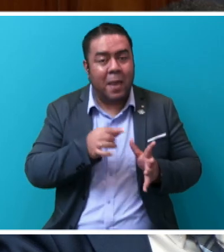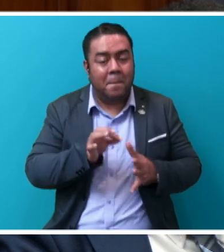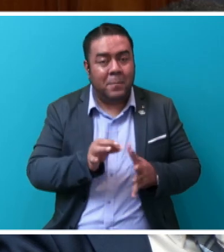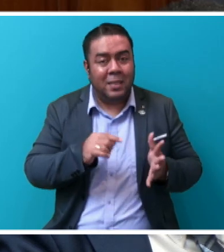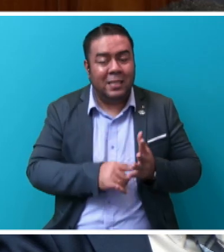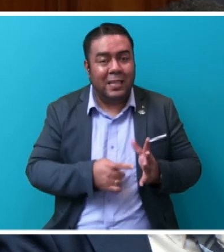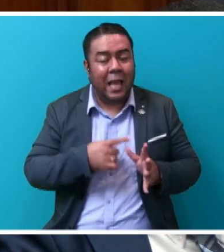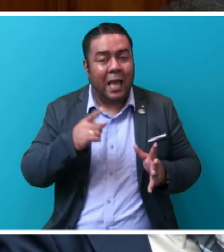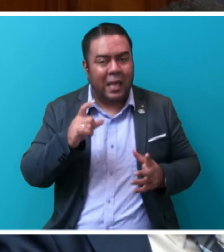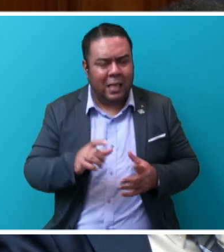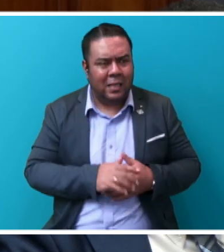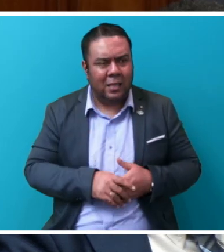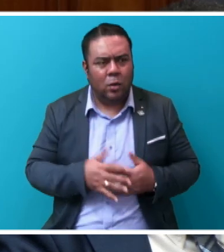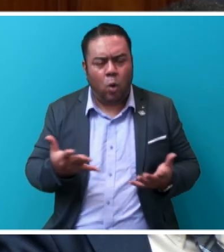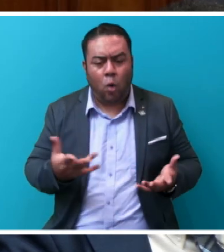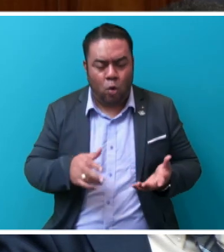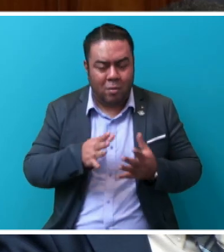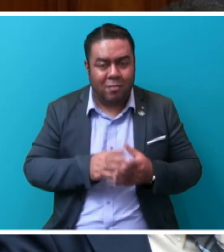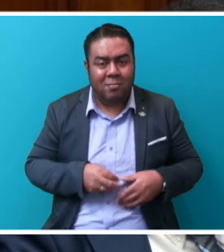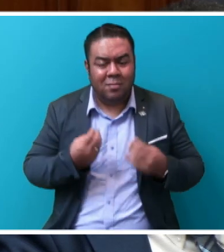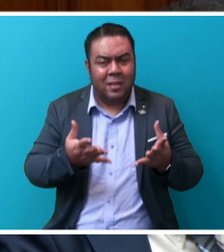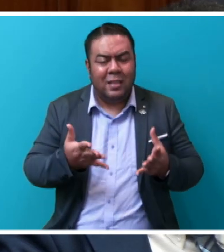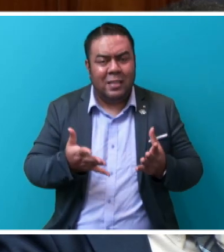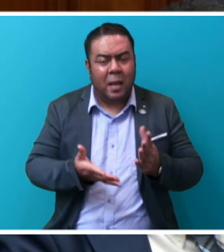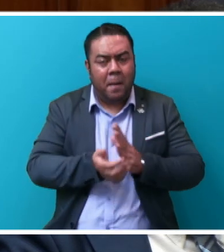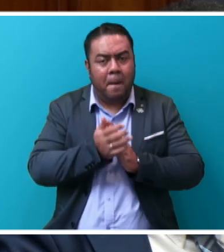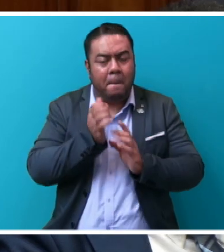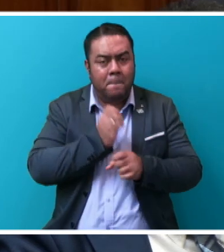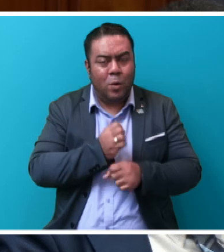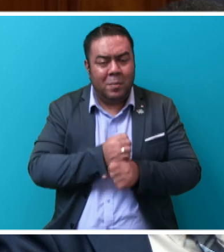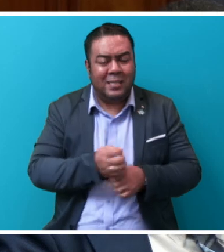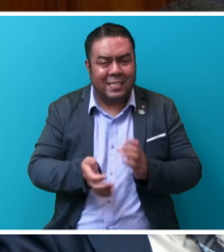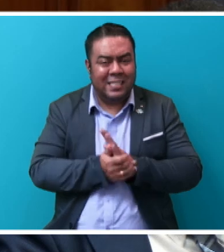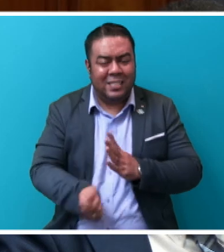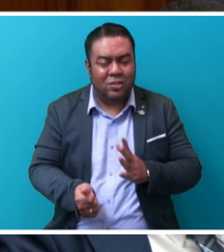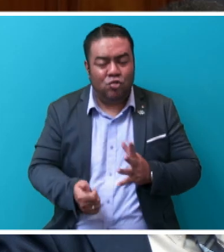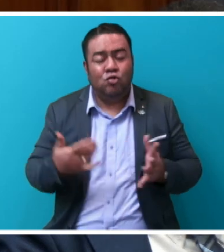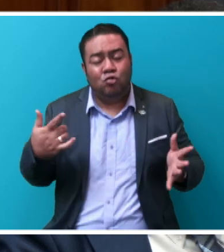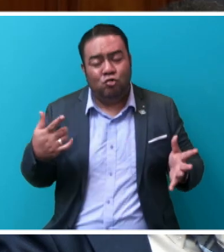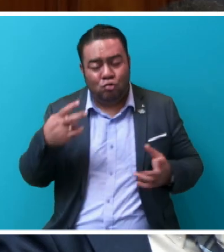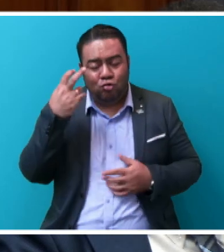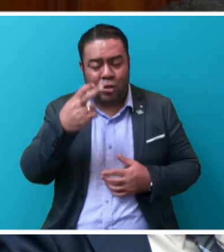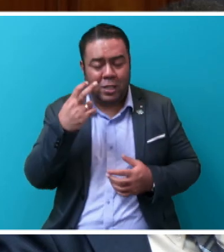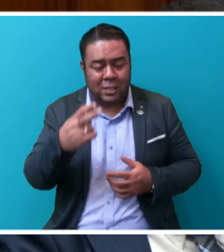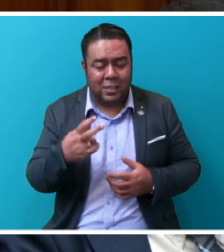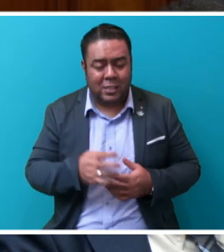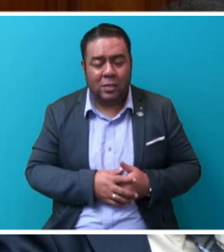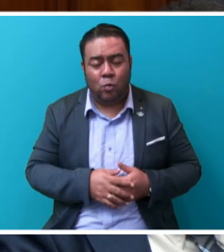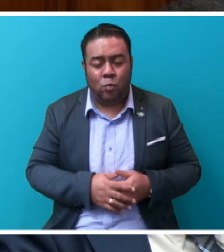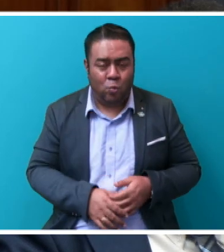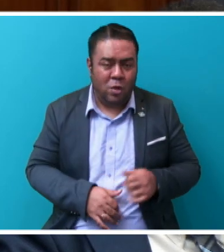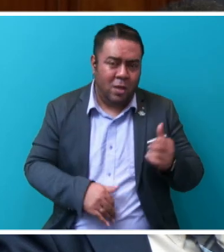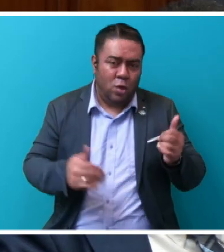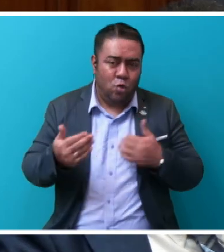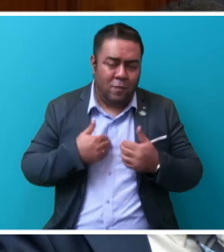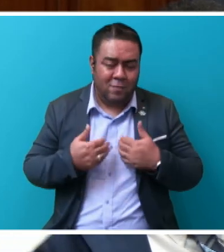for the delivery of employment skills training, ensuring that the programs offered are aligned with the current industry trends that